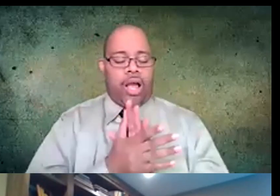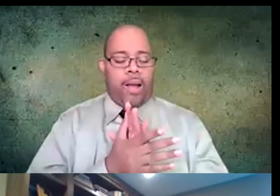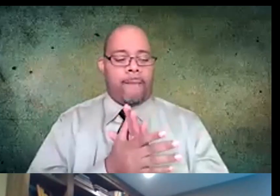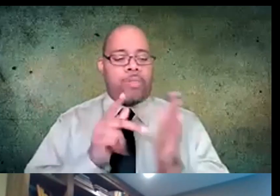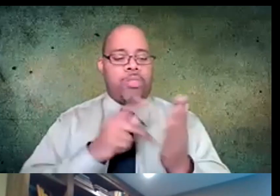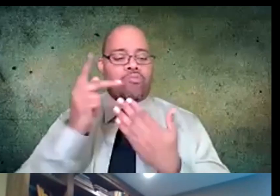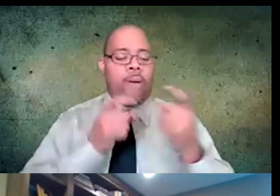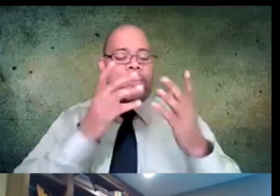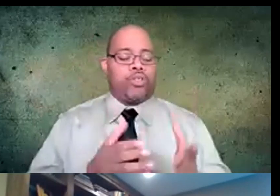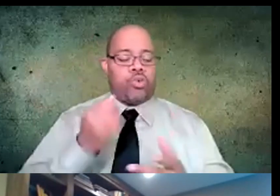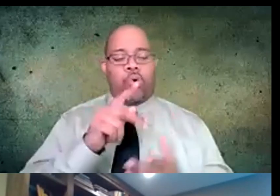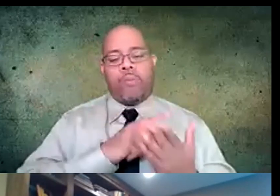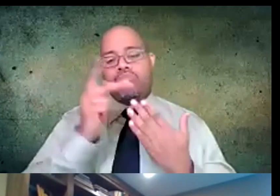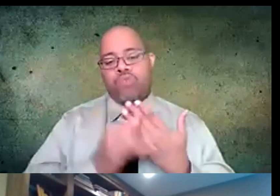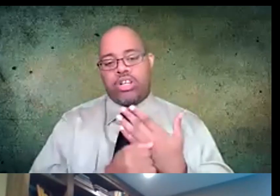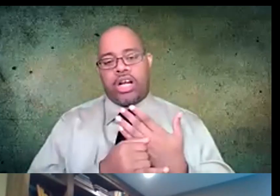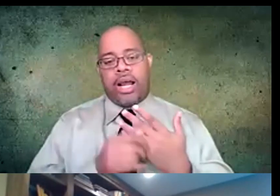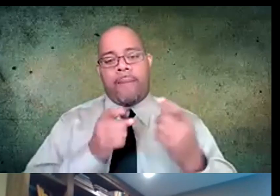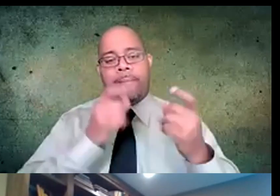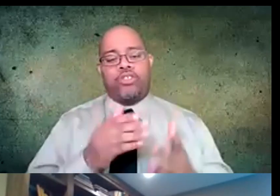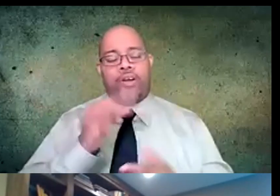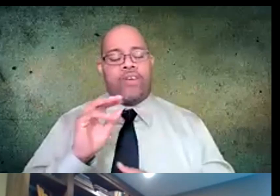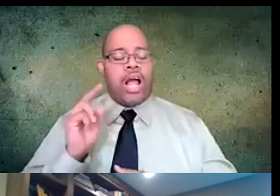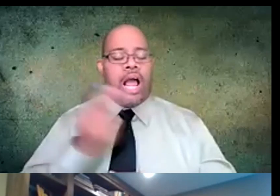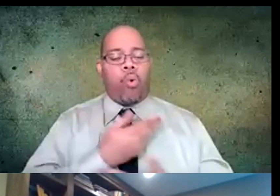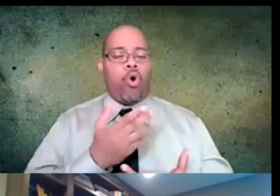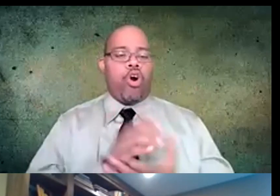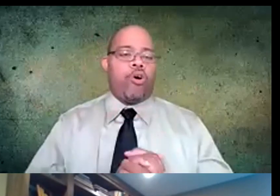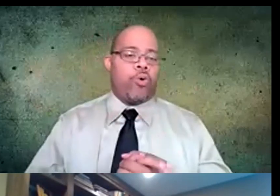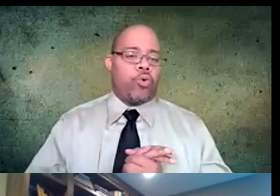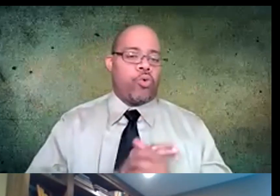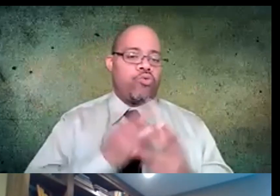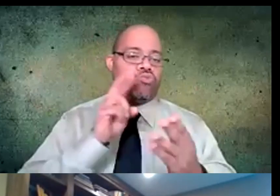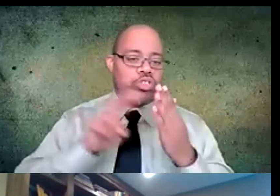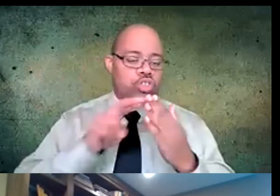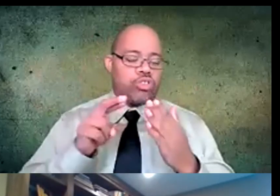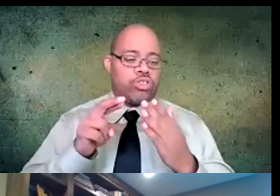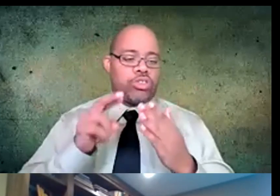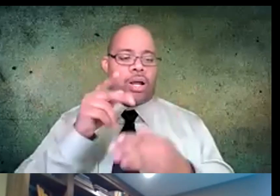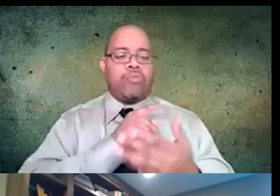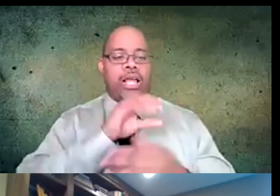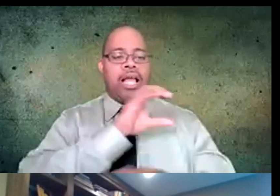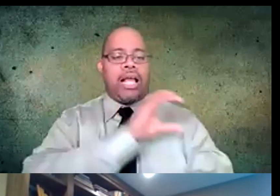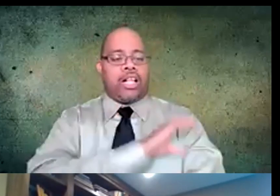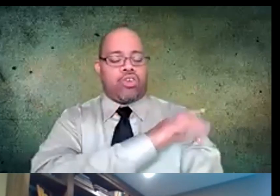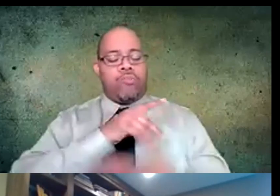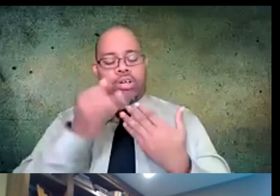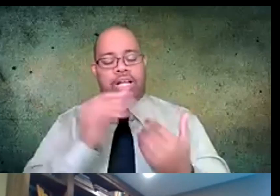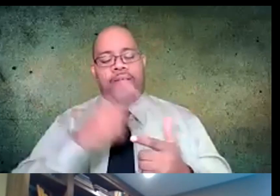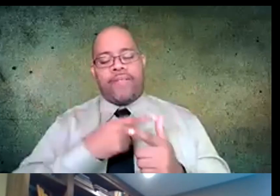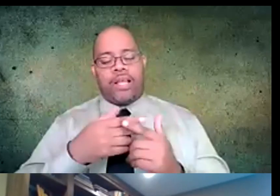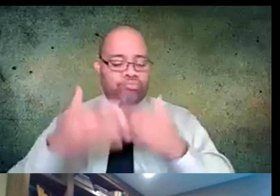program manager or project manager of our research or preclinical projects, and then gradually